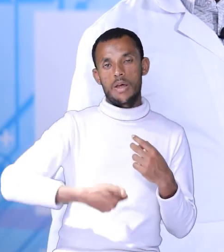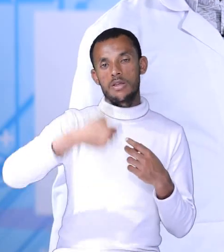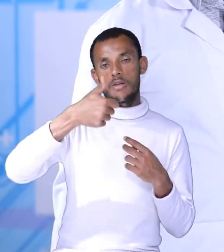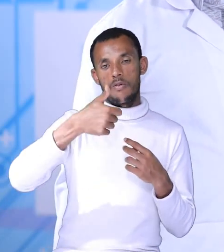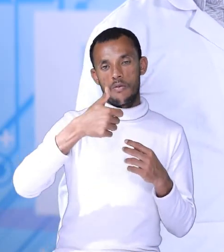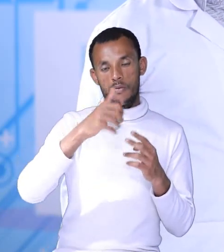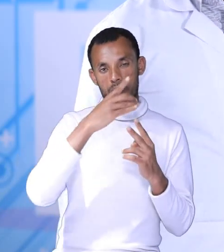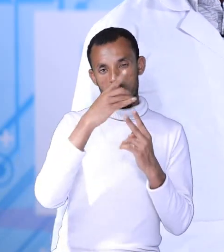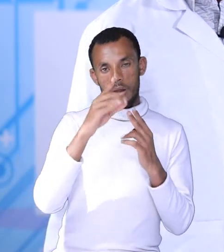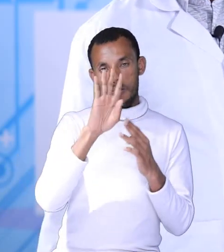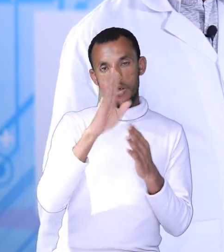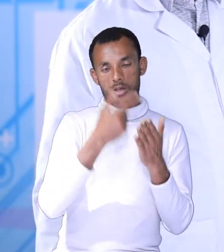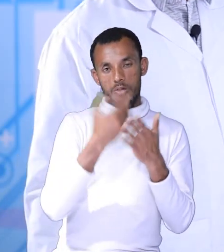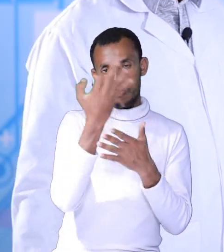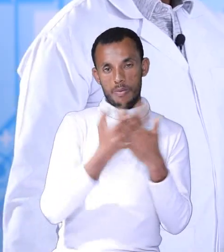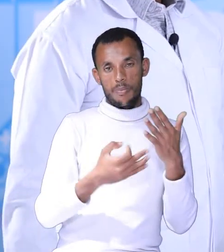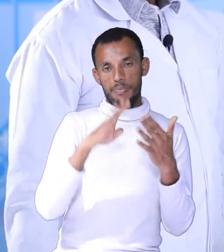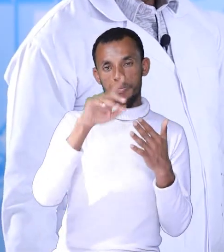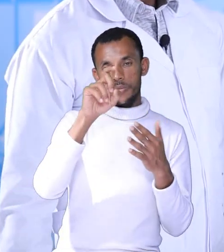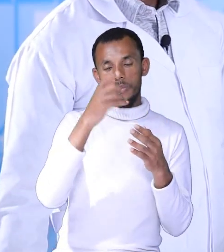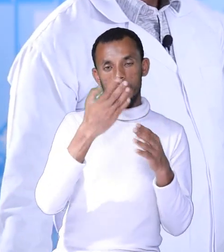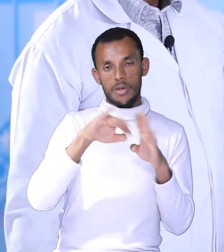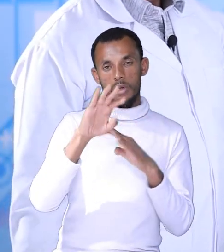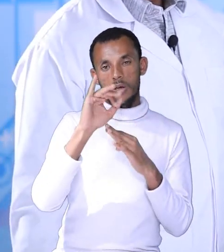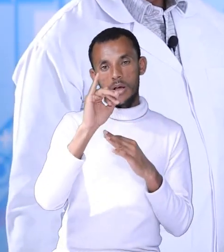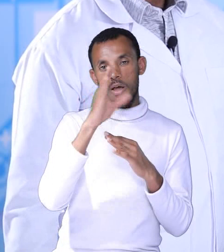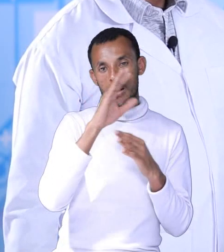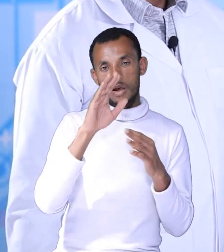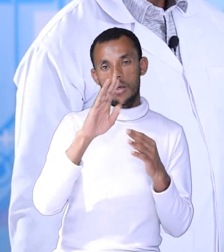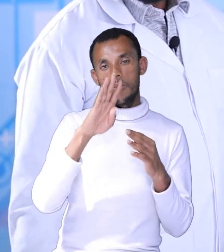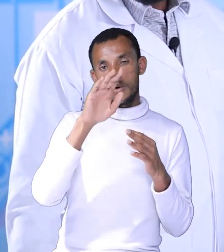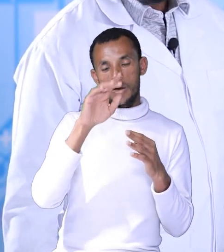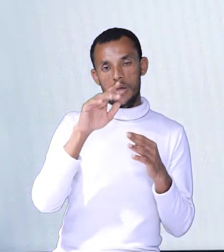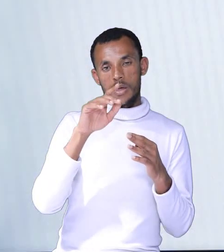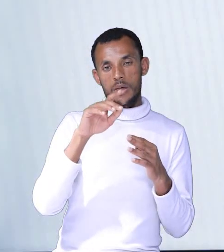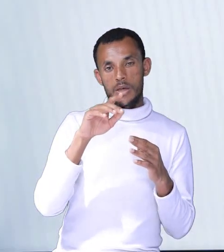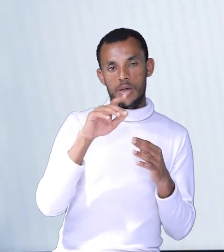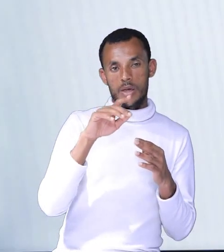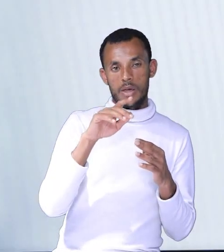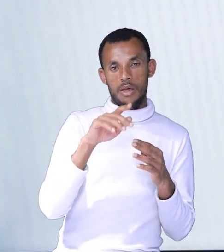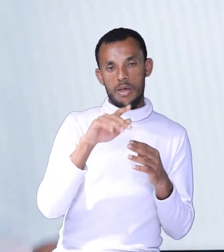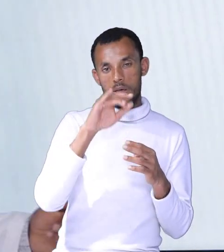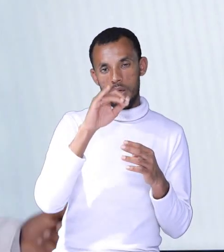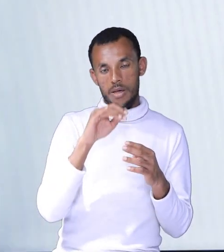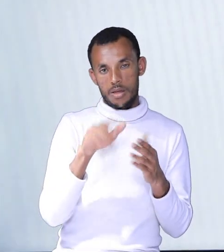B written in this form, Bx in the I plus By in the J plus Bz in the K.